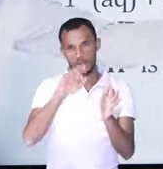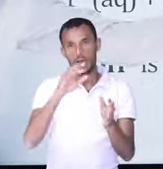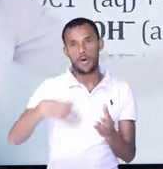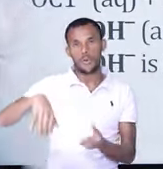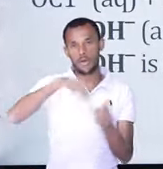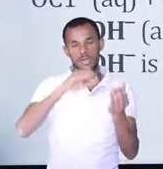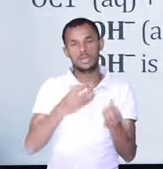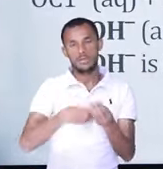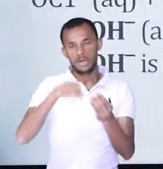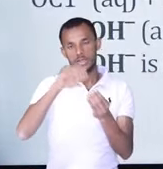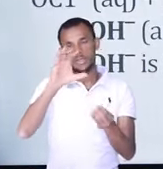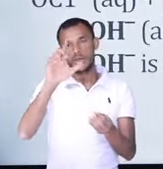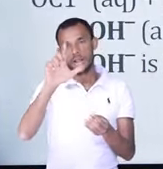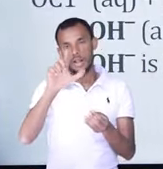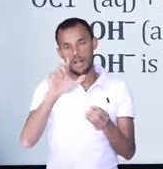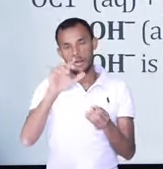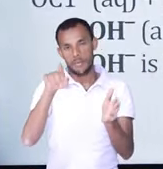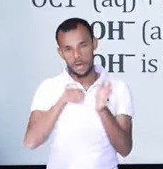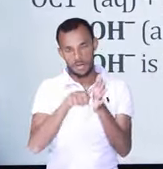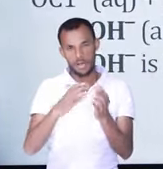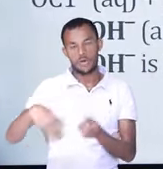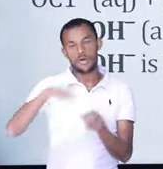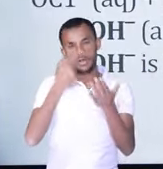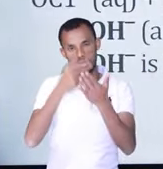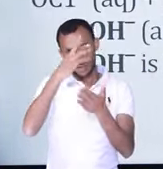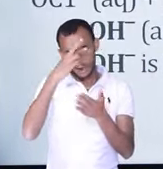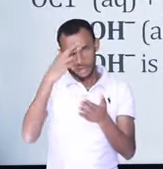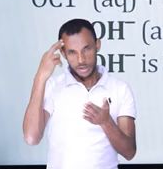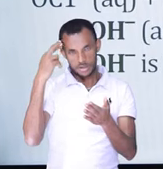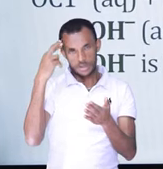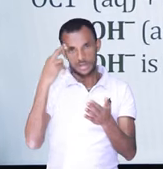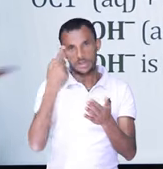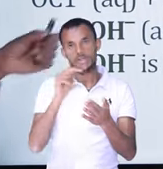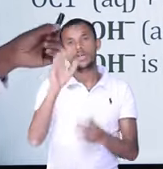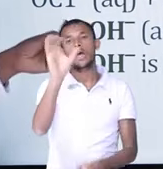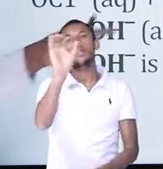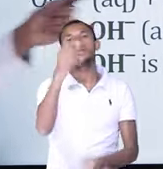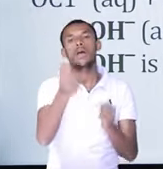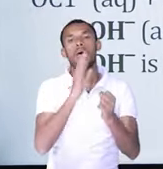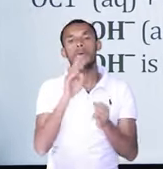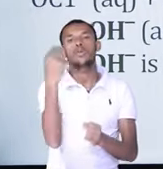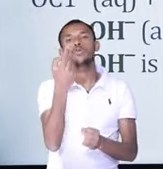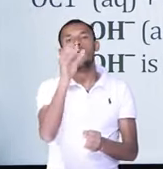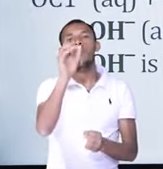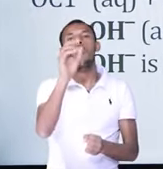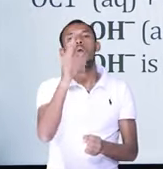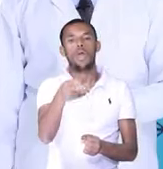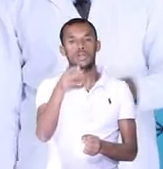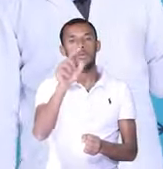minus aqueous plus Cl minus aqueous. In this case, the catalyst can be used as OH